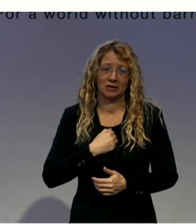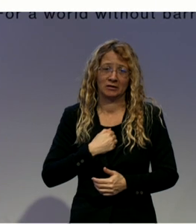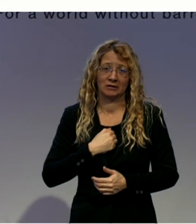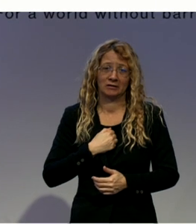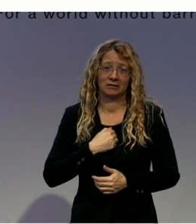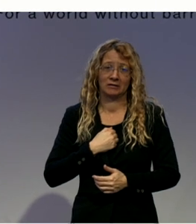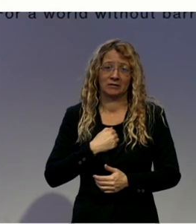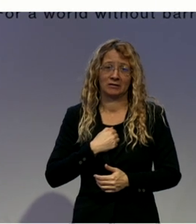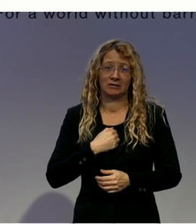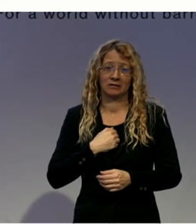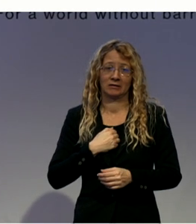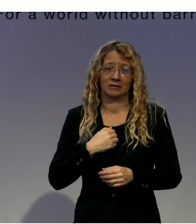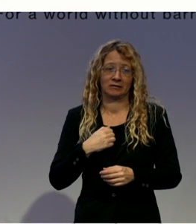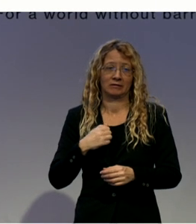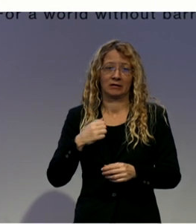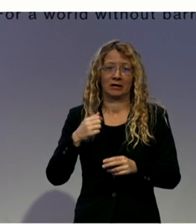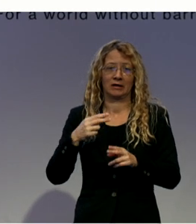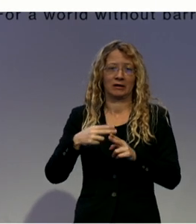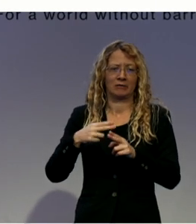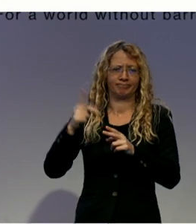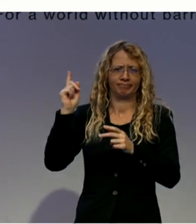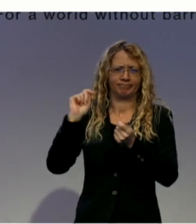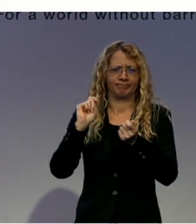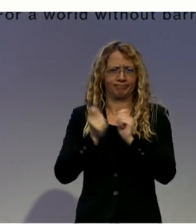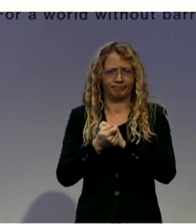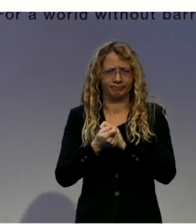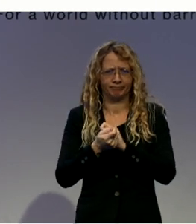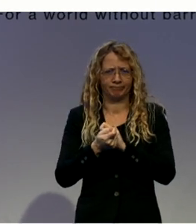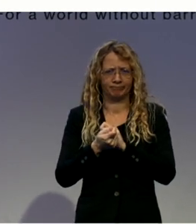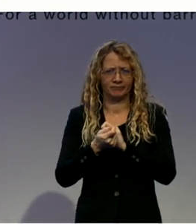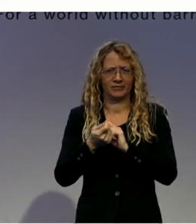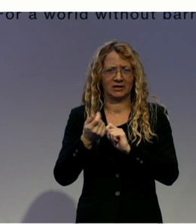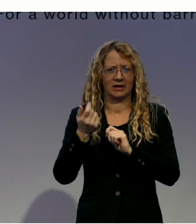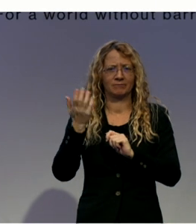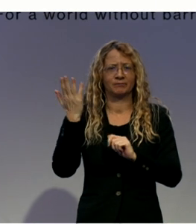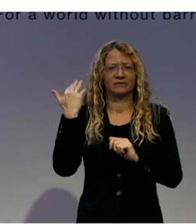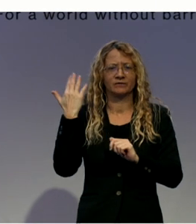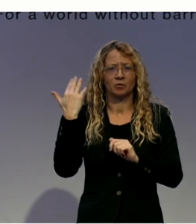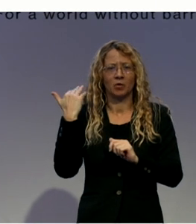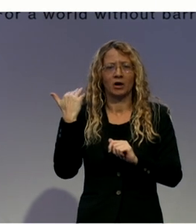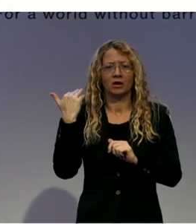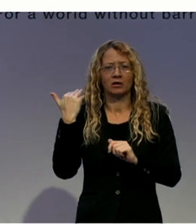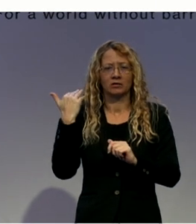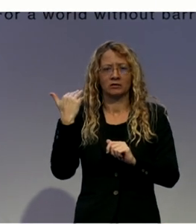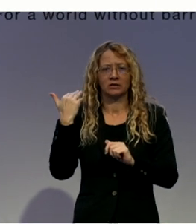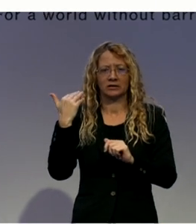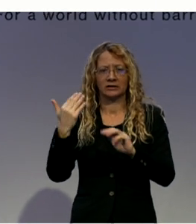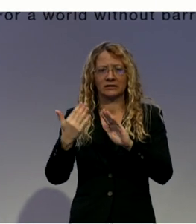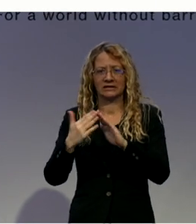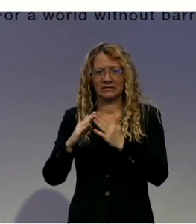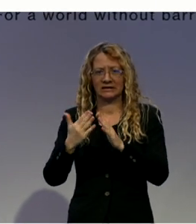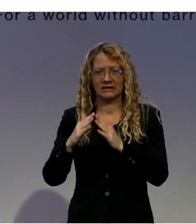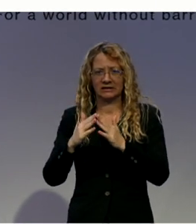idea started when we decided to work in the Lebanese city of Tripoli, a city never dealt